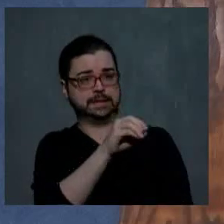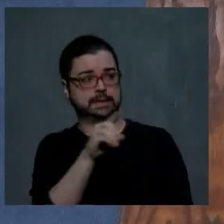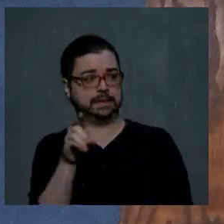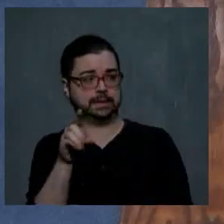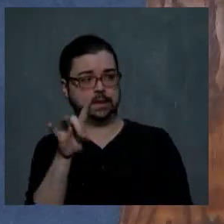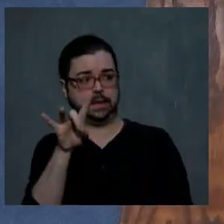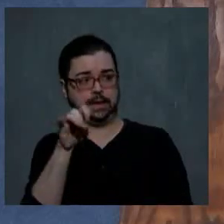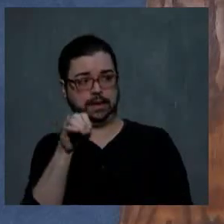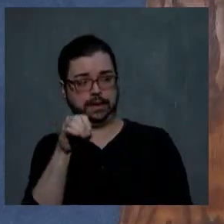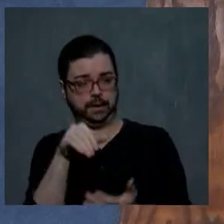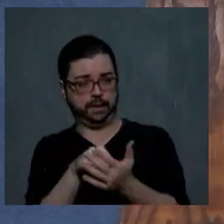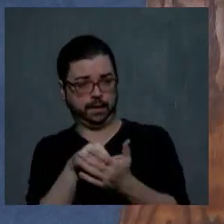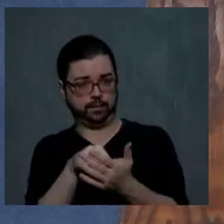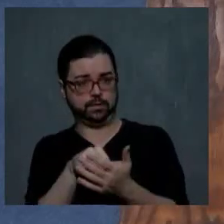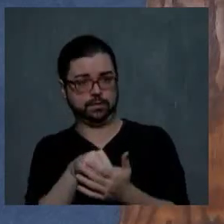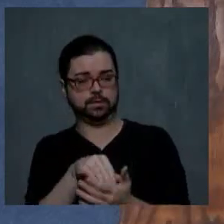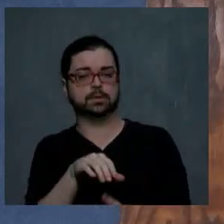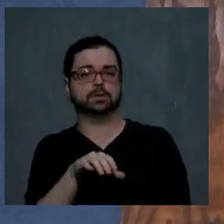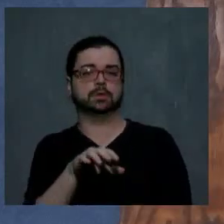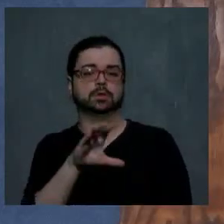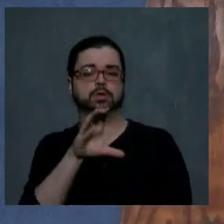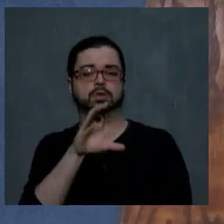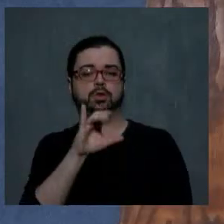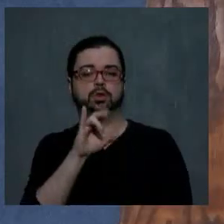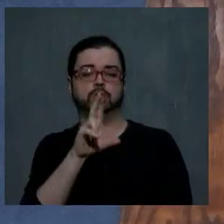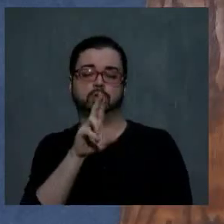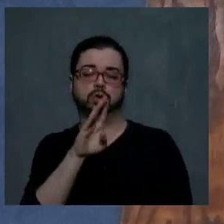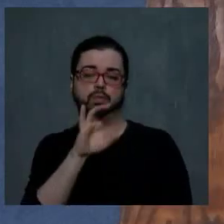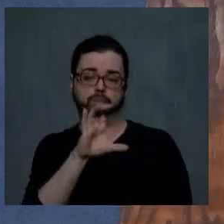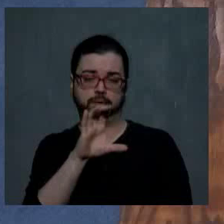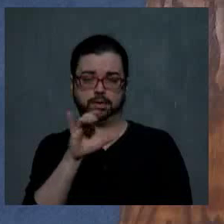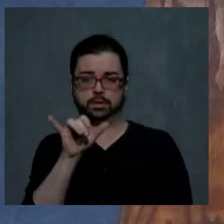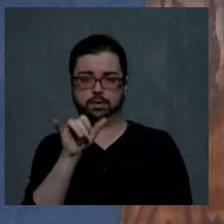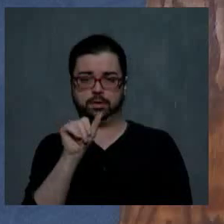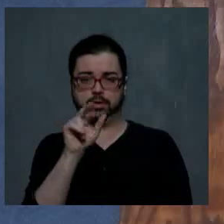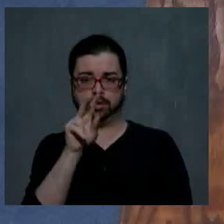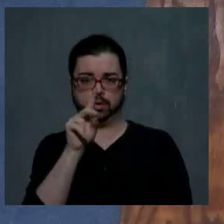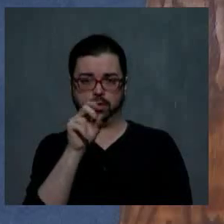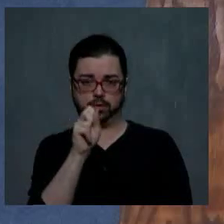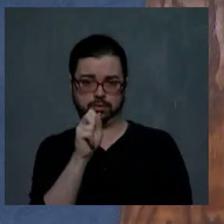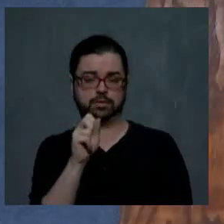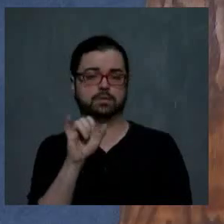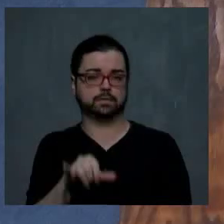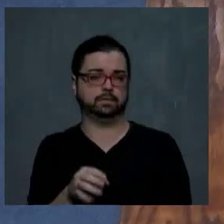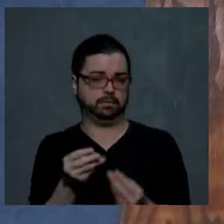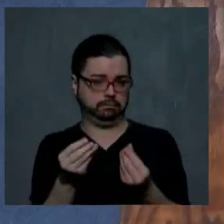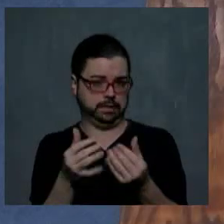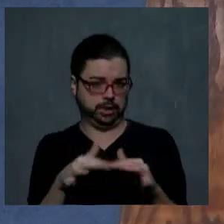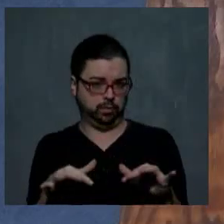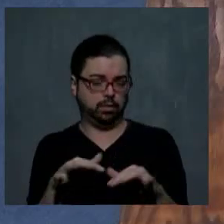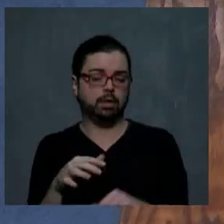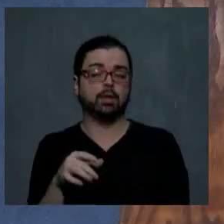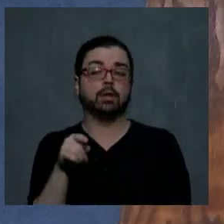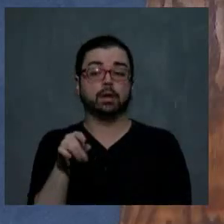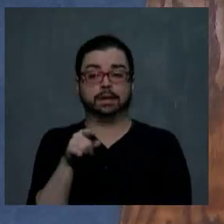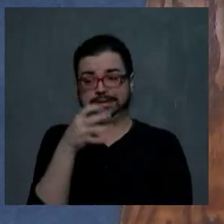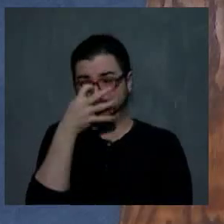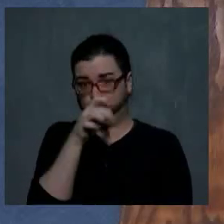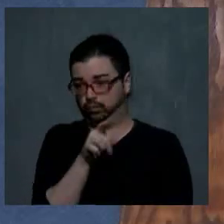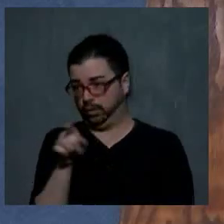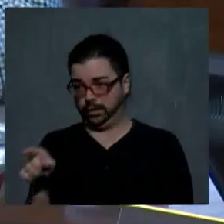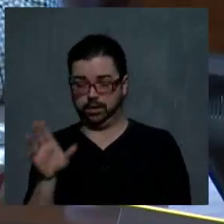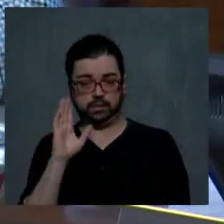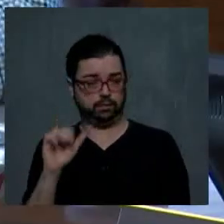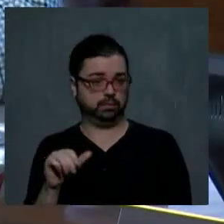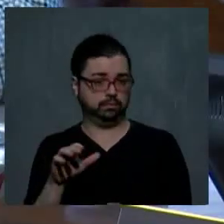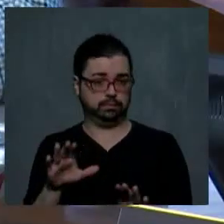about 60 to 80,000 cubic yards of material. This material is located close by and would make great fill material. I made the